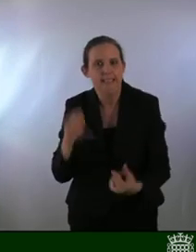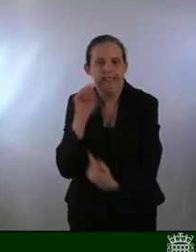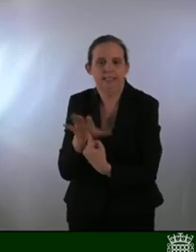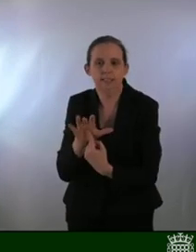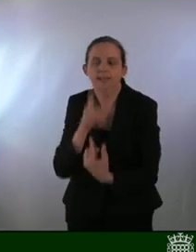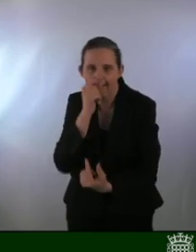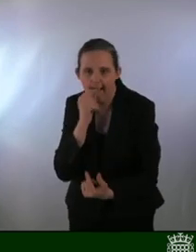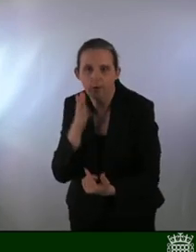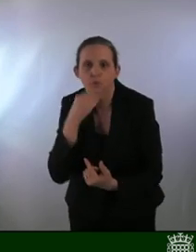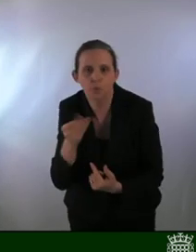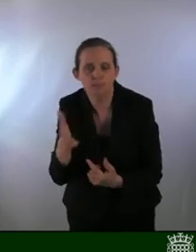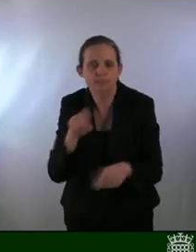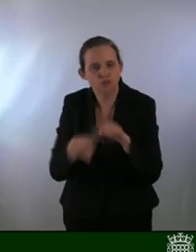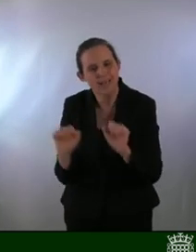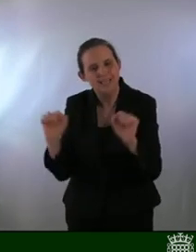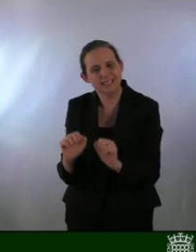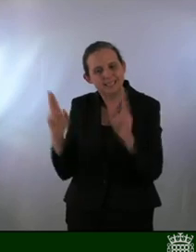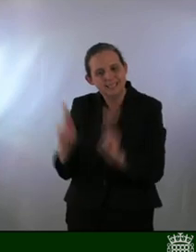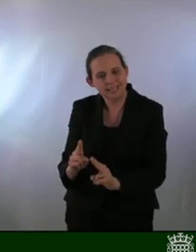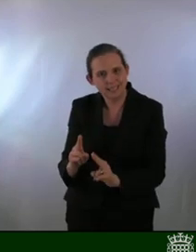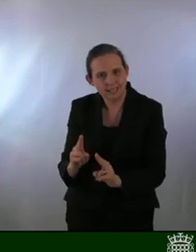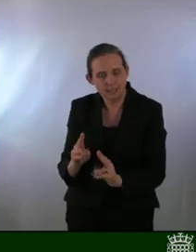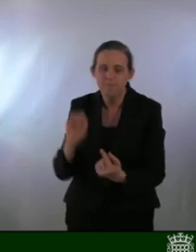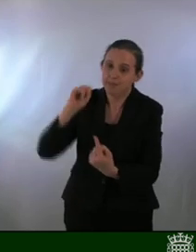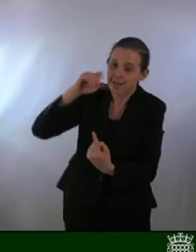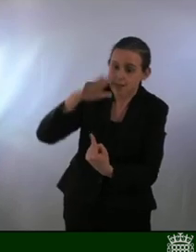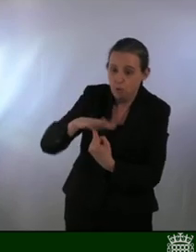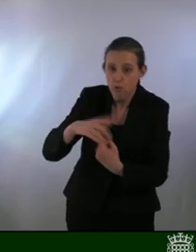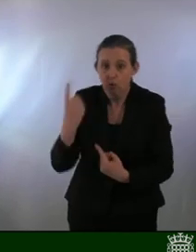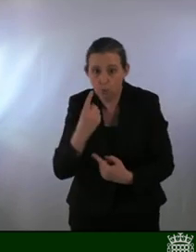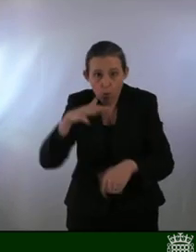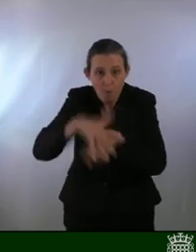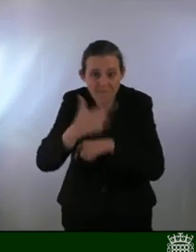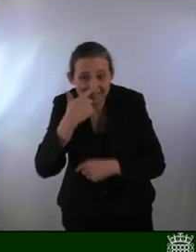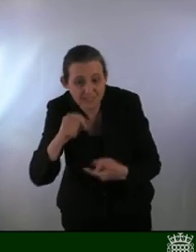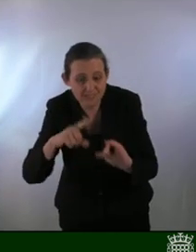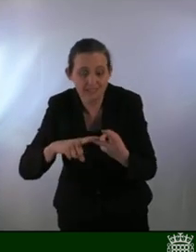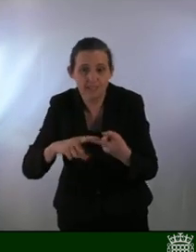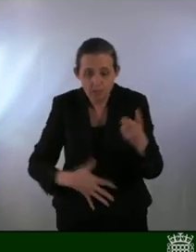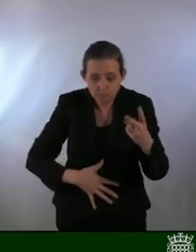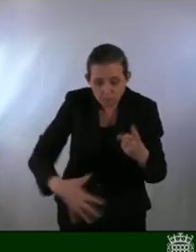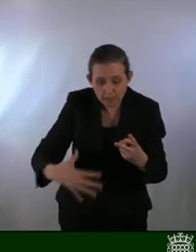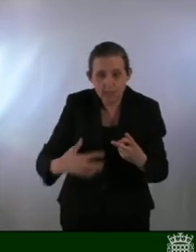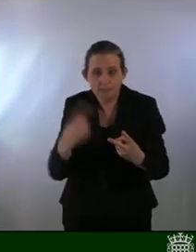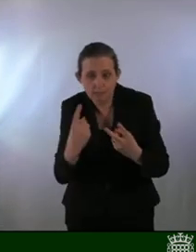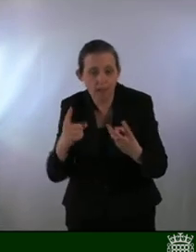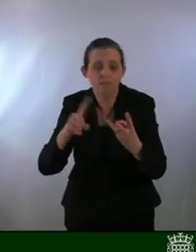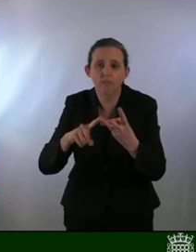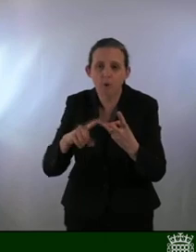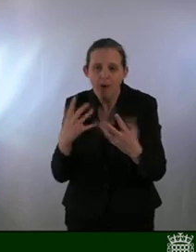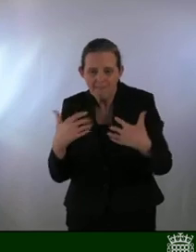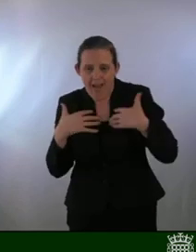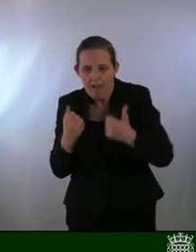everyone, but it's especially important for the over 70s, for pregnant women, and for those with some